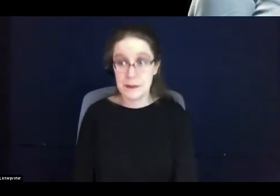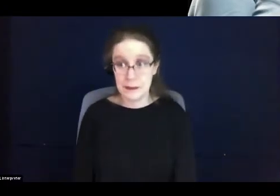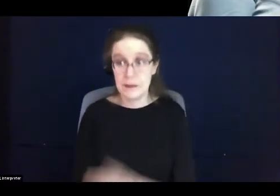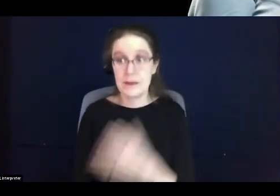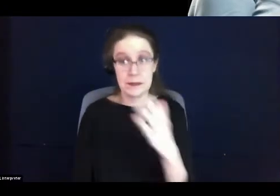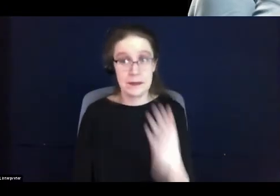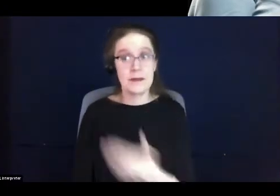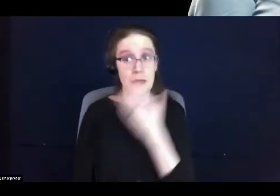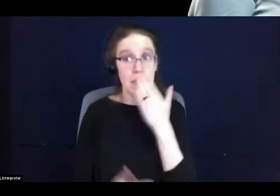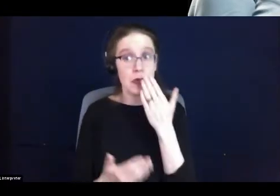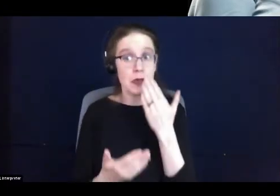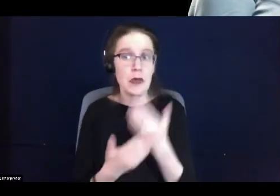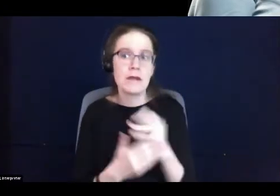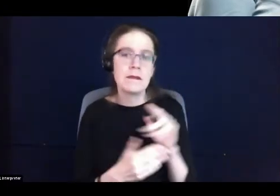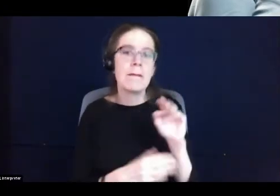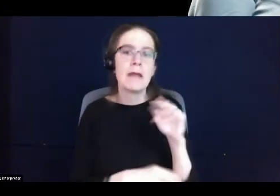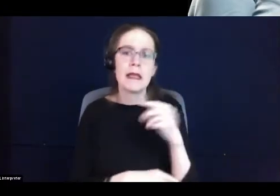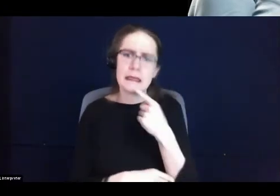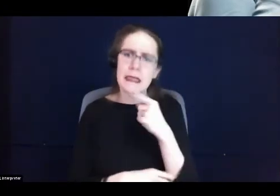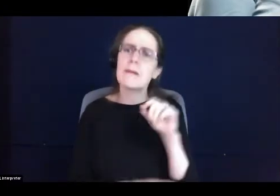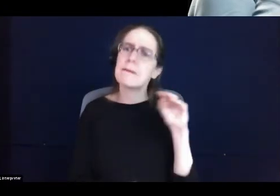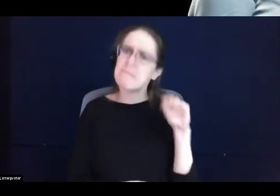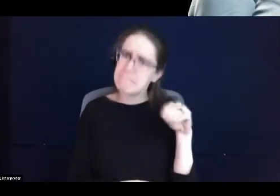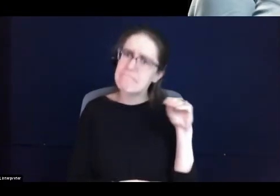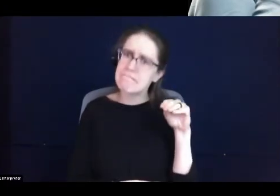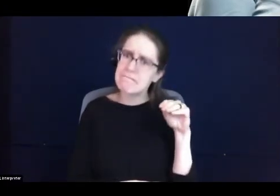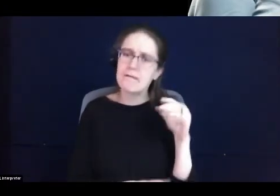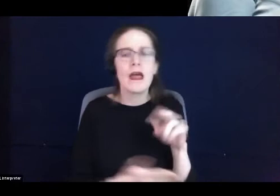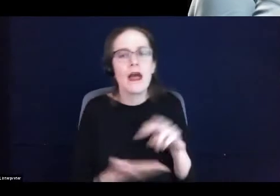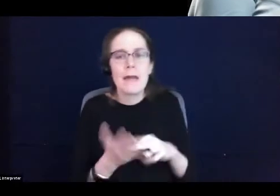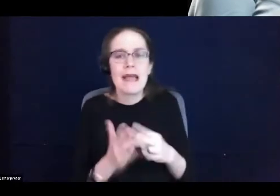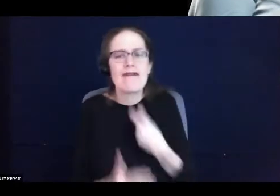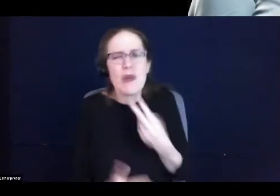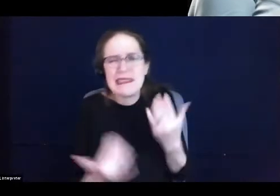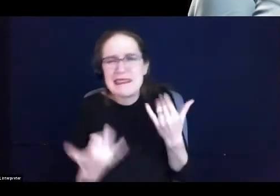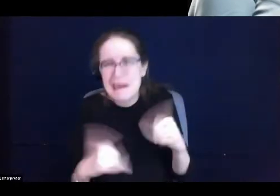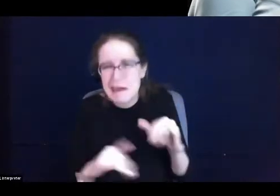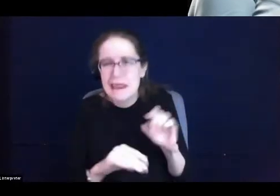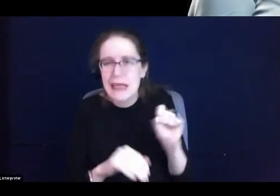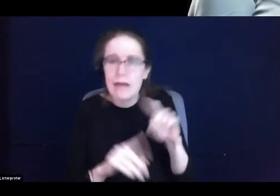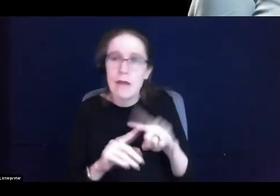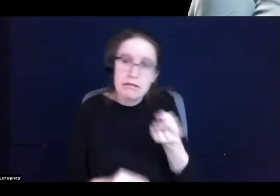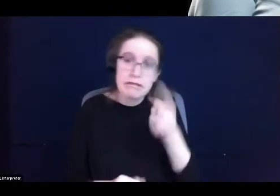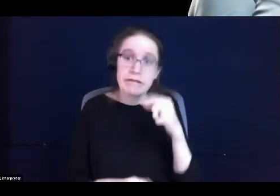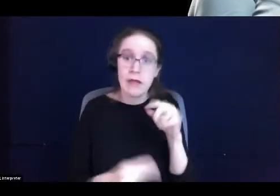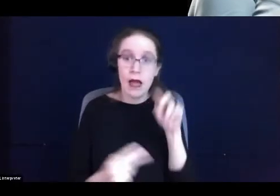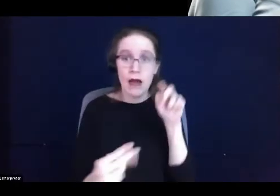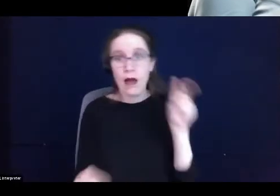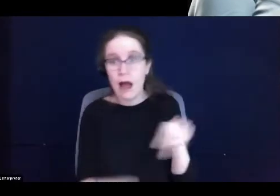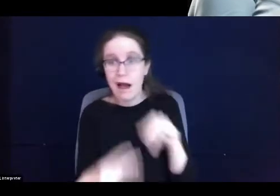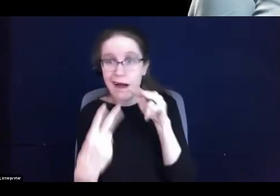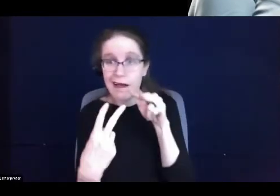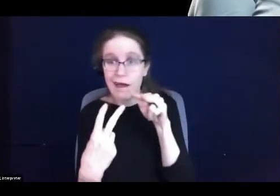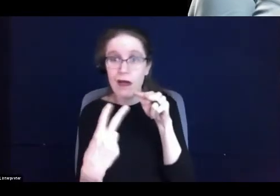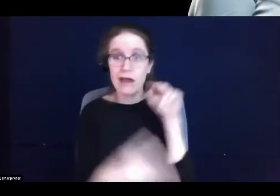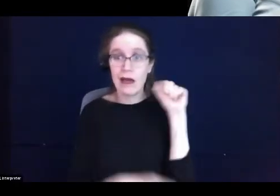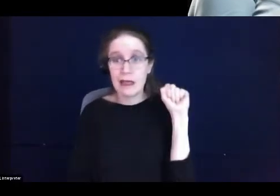nonverbal cue. I mean, it's still verbal, but we get the point. Eye contact, leaning forward.